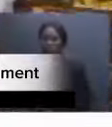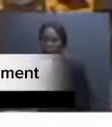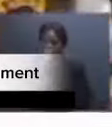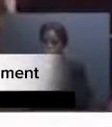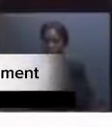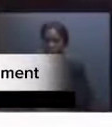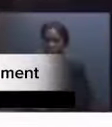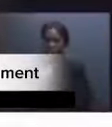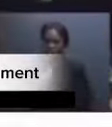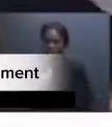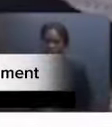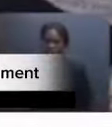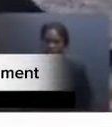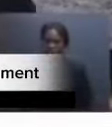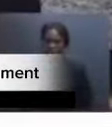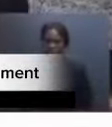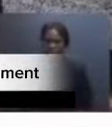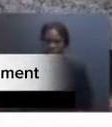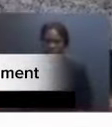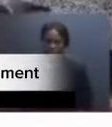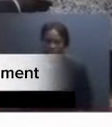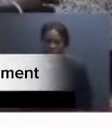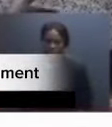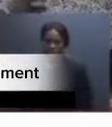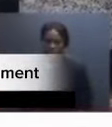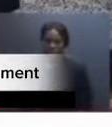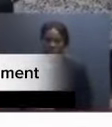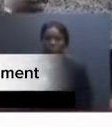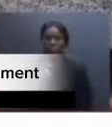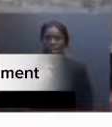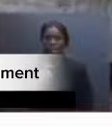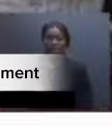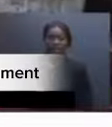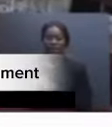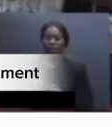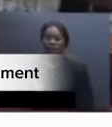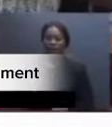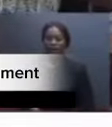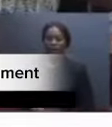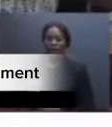lies in my mouth.